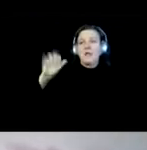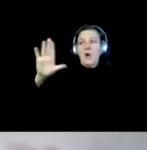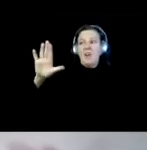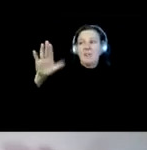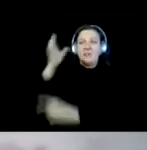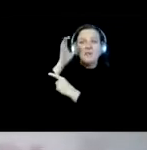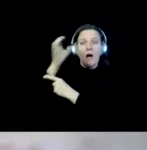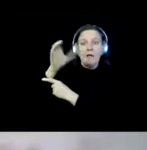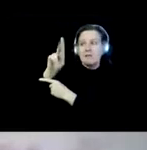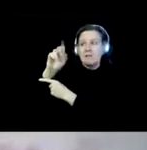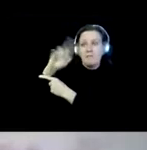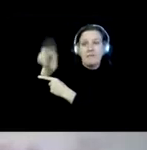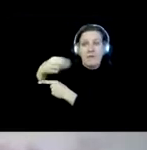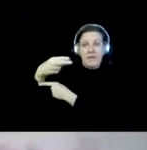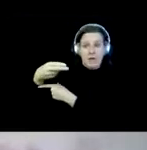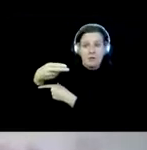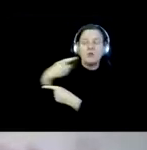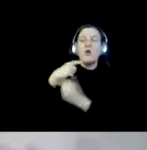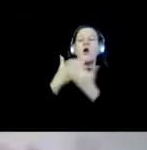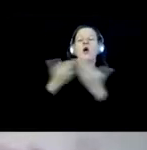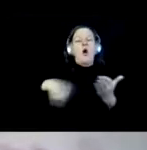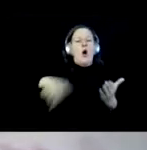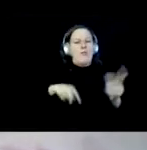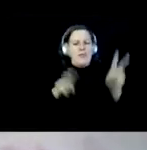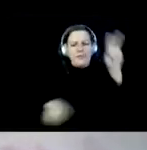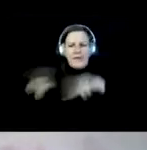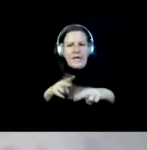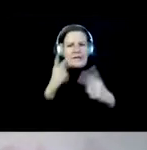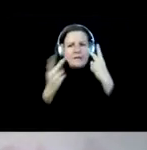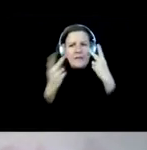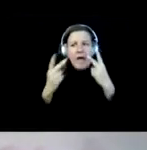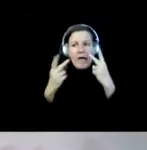like the sort of things that we look at in order to ignore